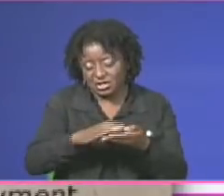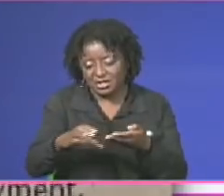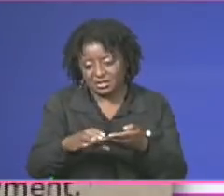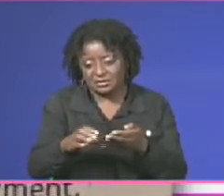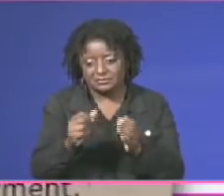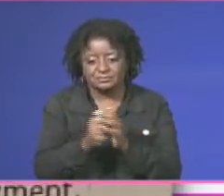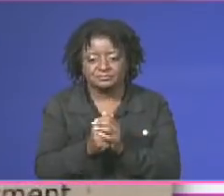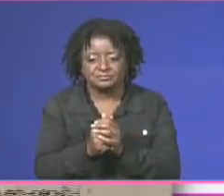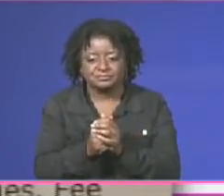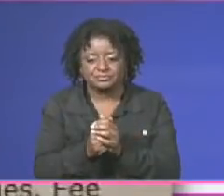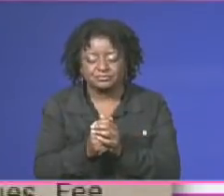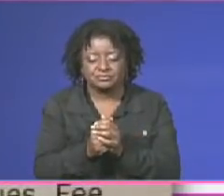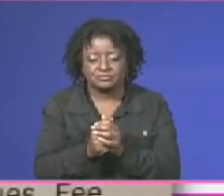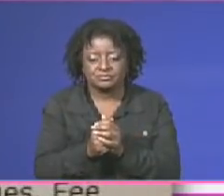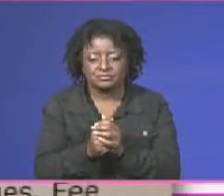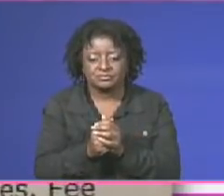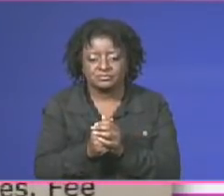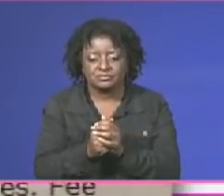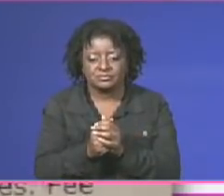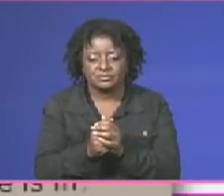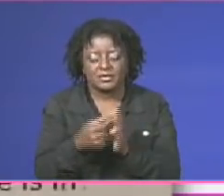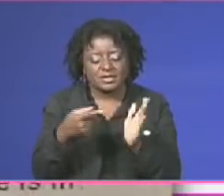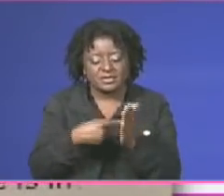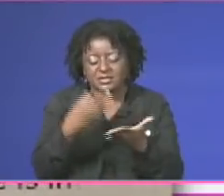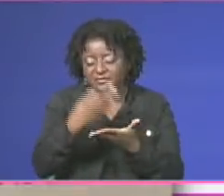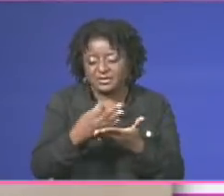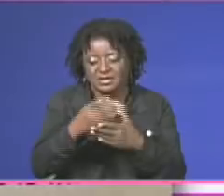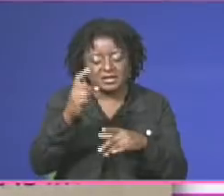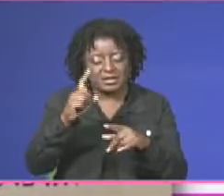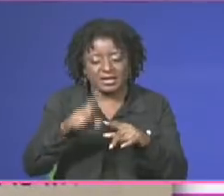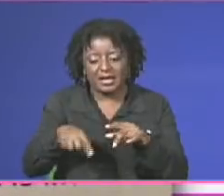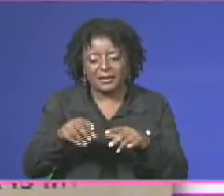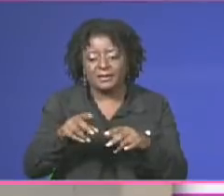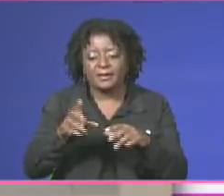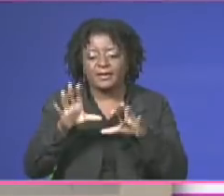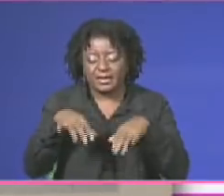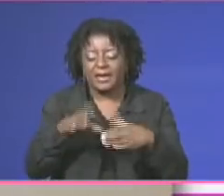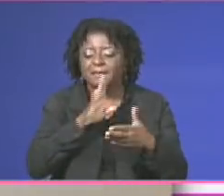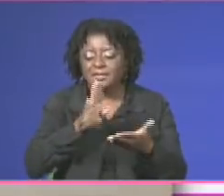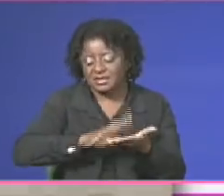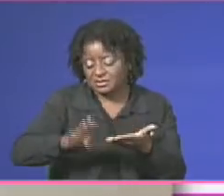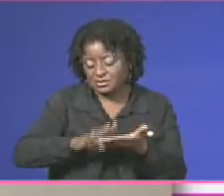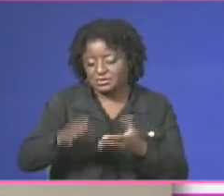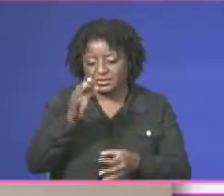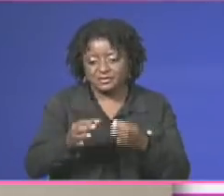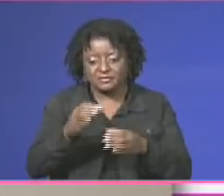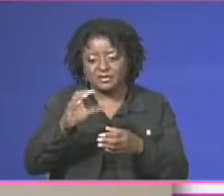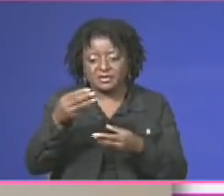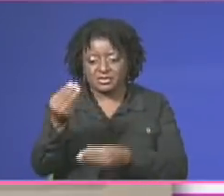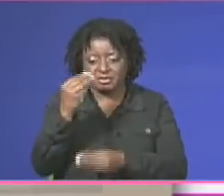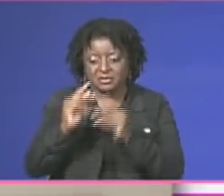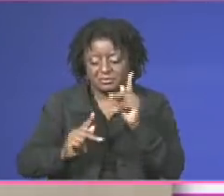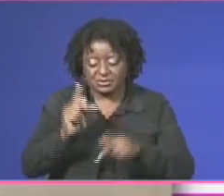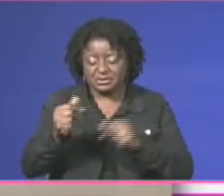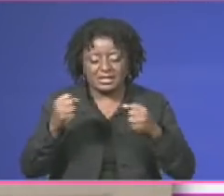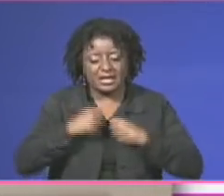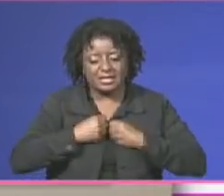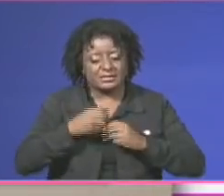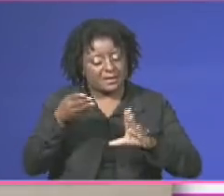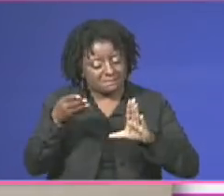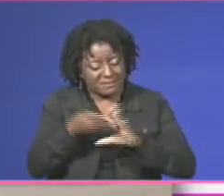from the RBC customer's account. And this fee can also be waived if the customer has a banking package that includes free